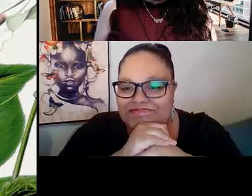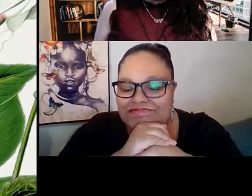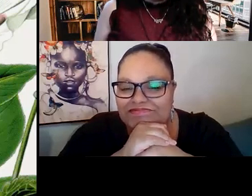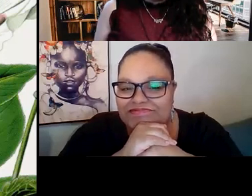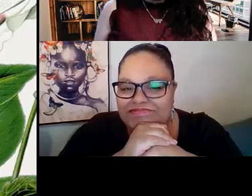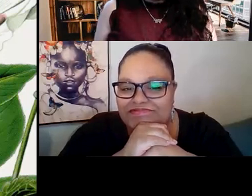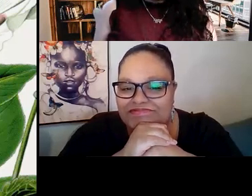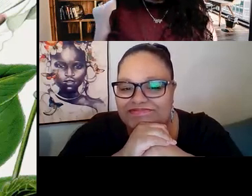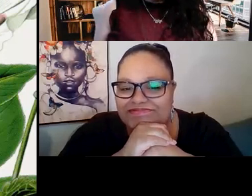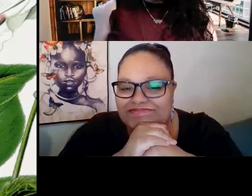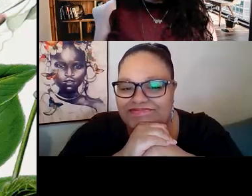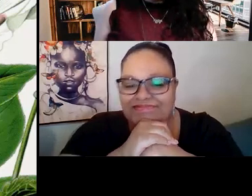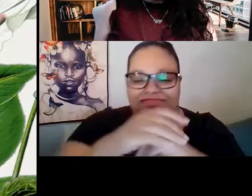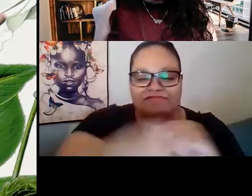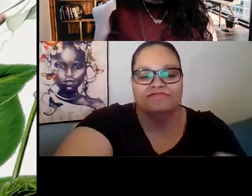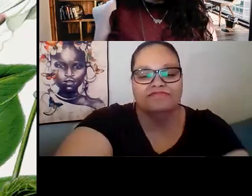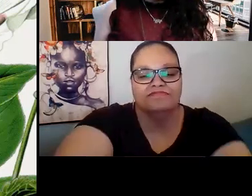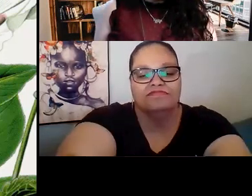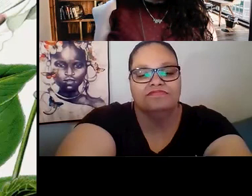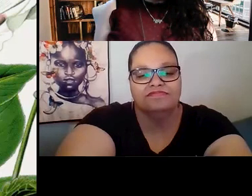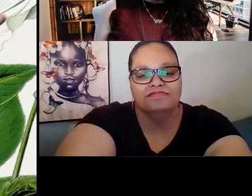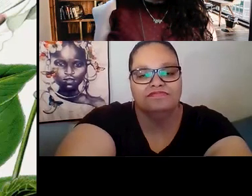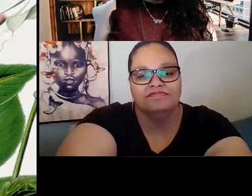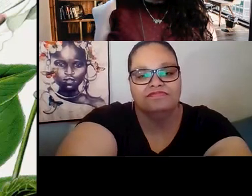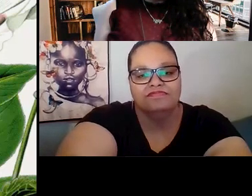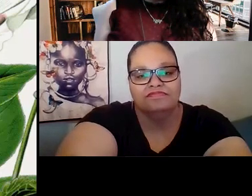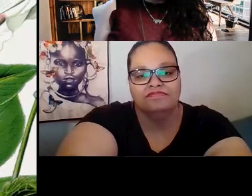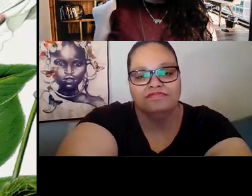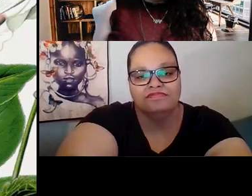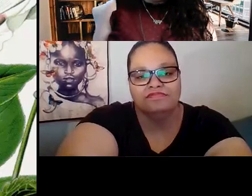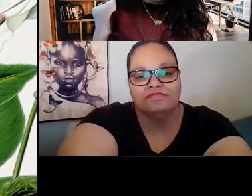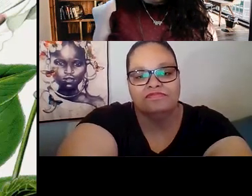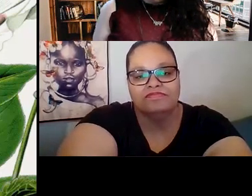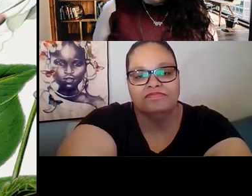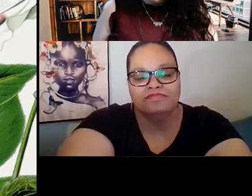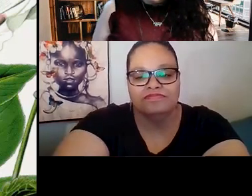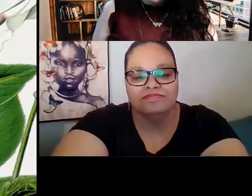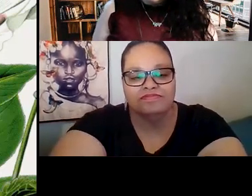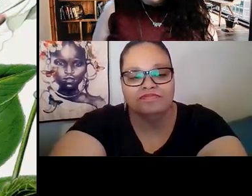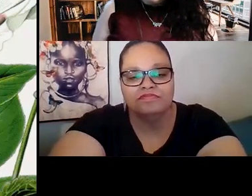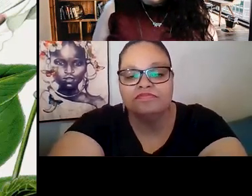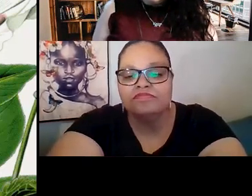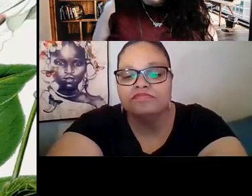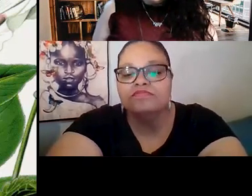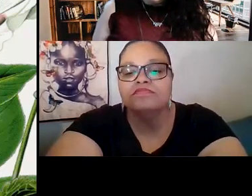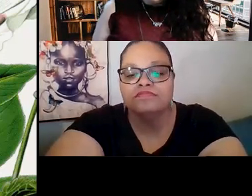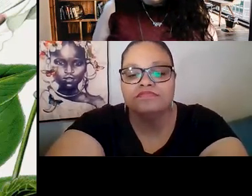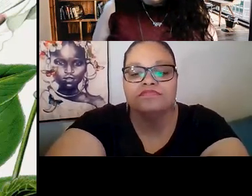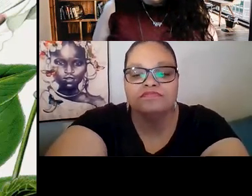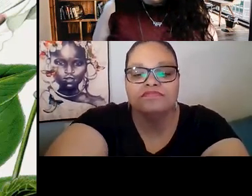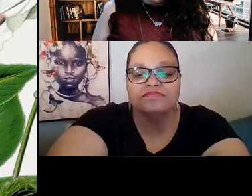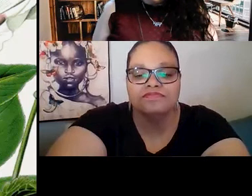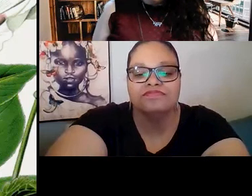I need to stop eating. I need to push myself away from the table that was full of my mama's